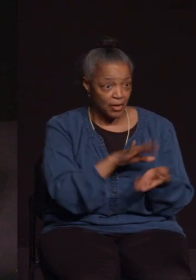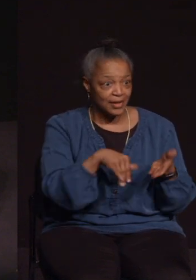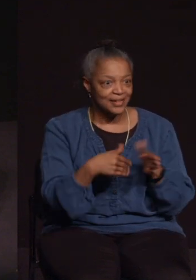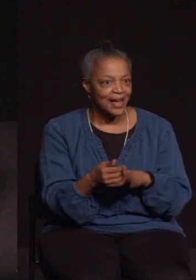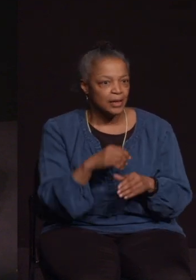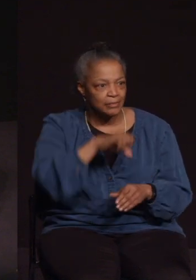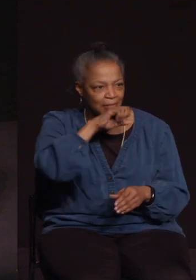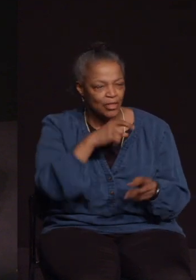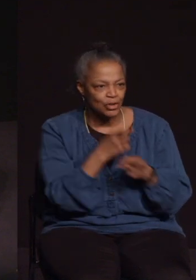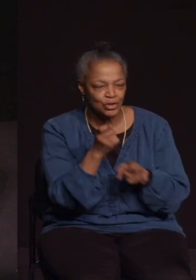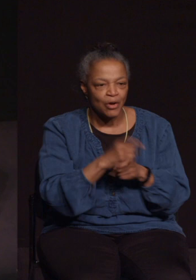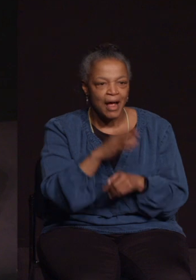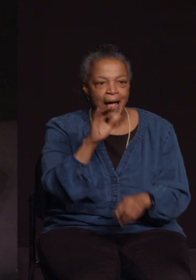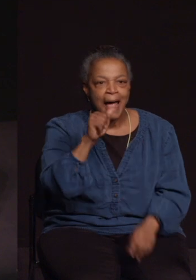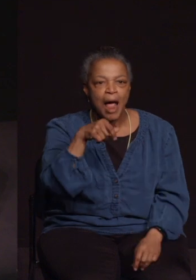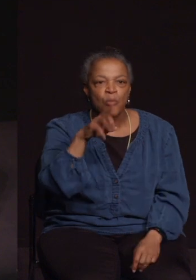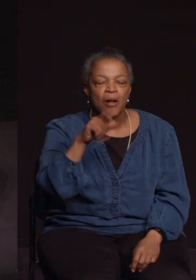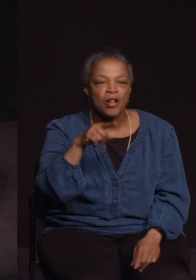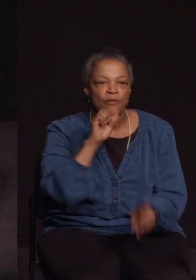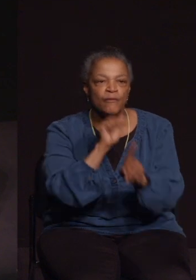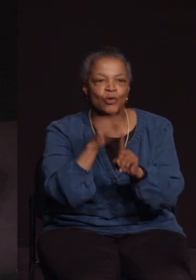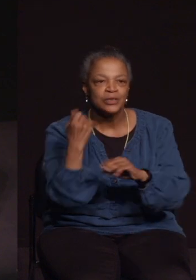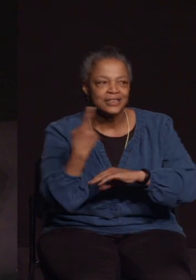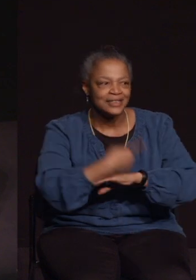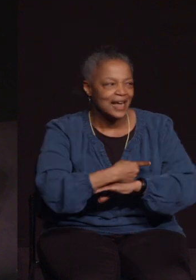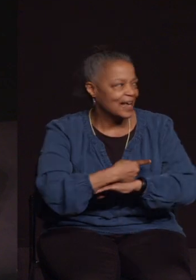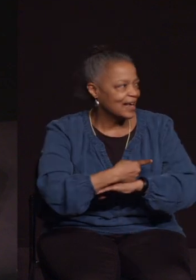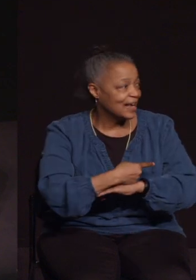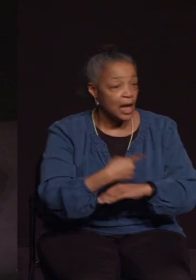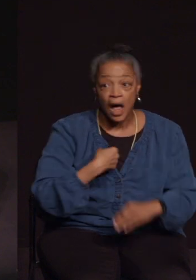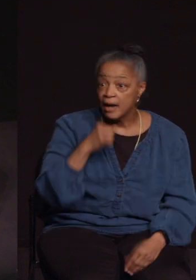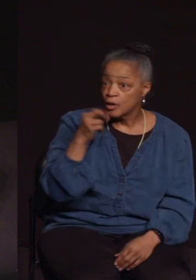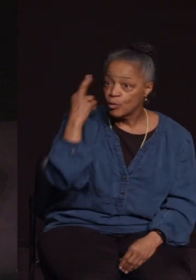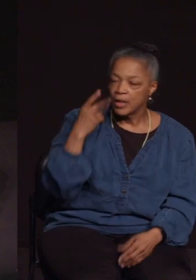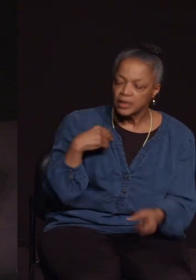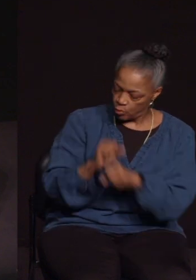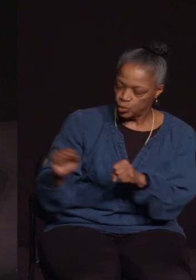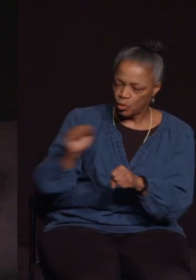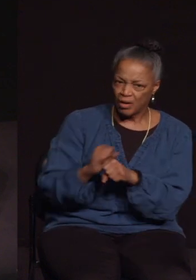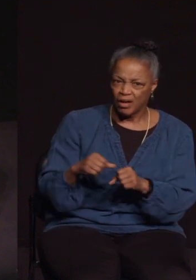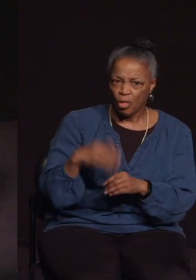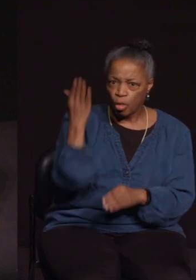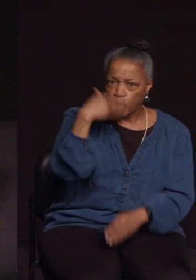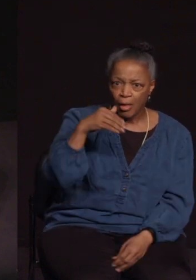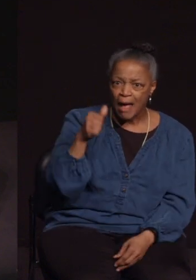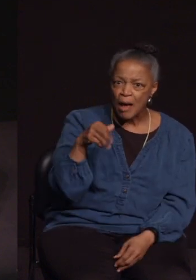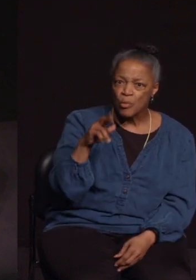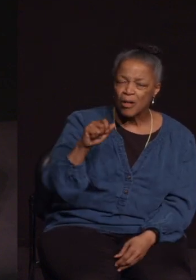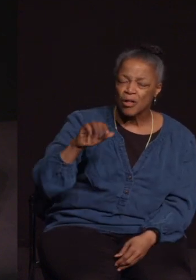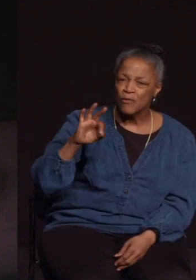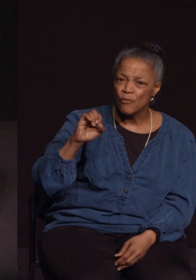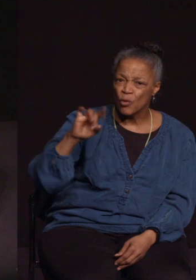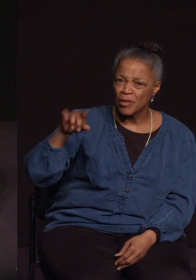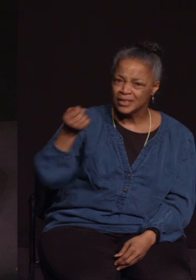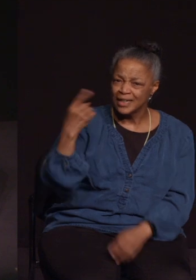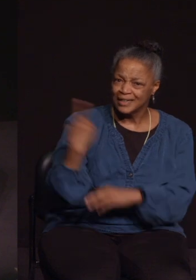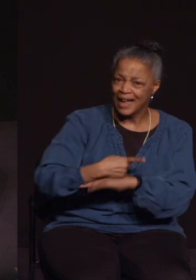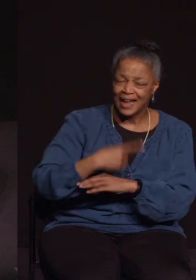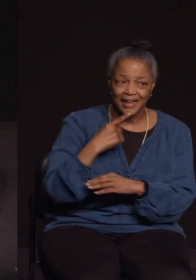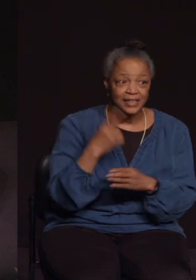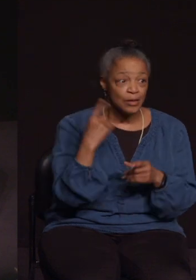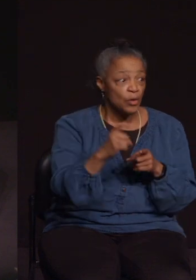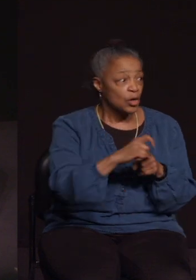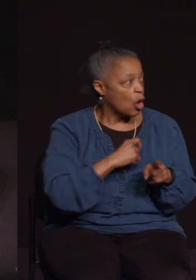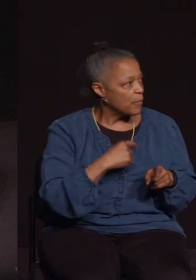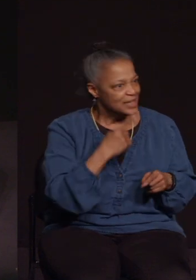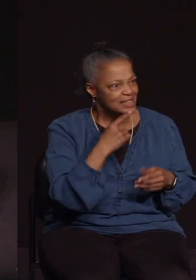2014 on April Fool's Day. Really didn't realize it was April Fool's Day because I was working and moving around. But this guy called me and told me he had a